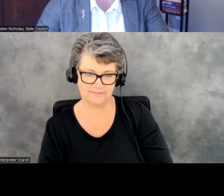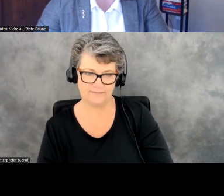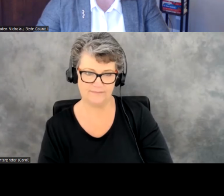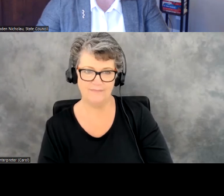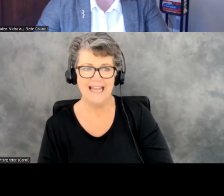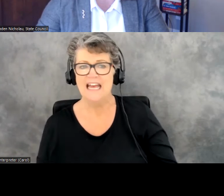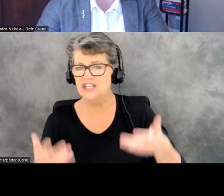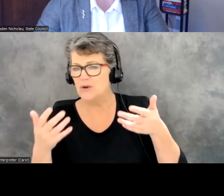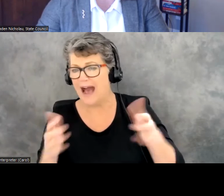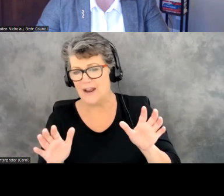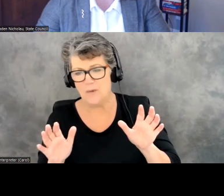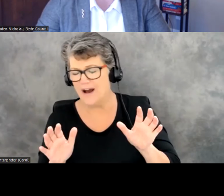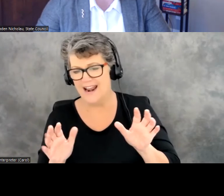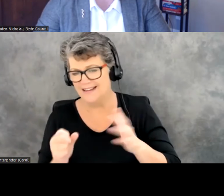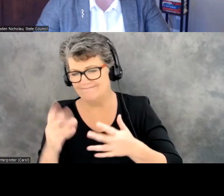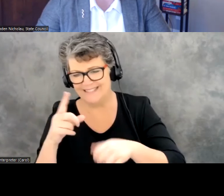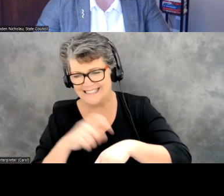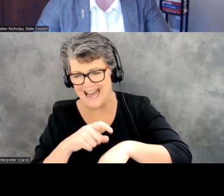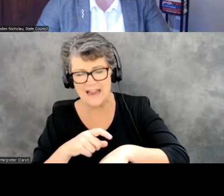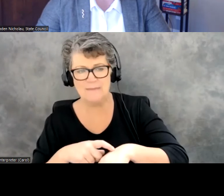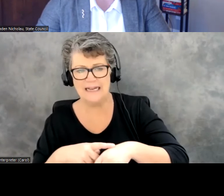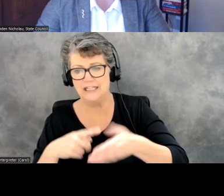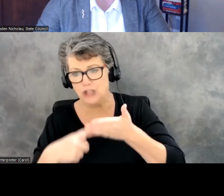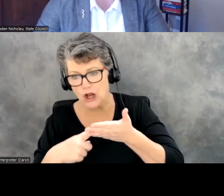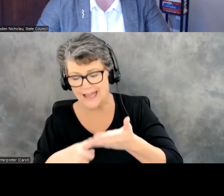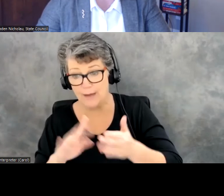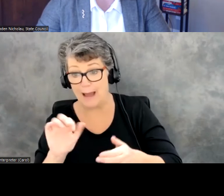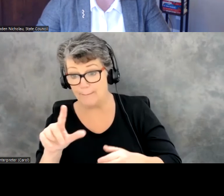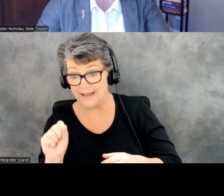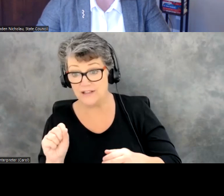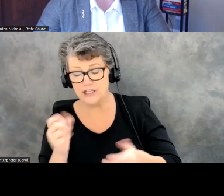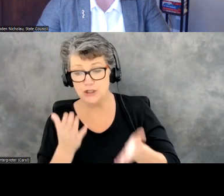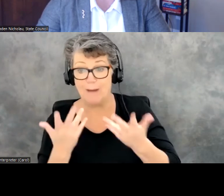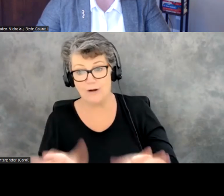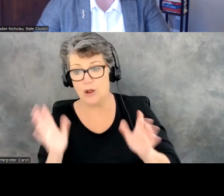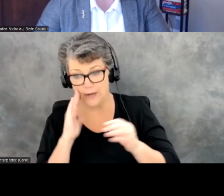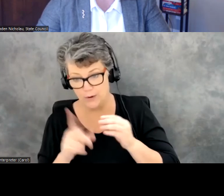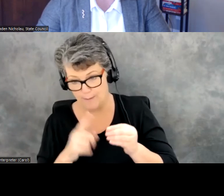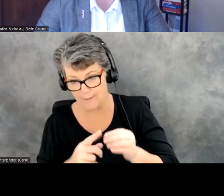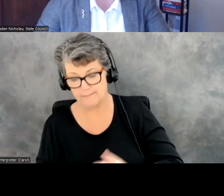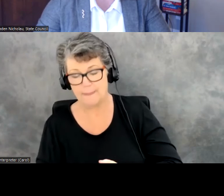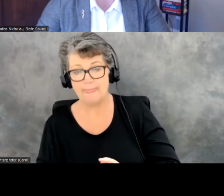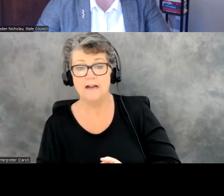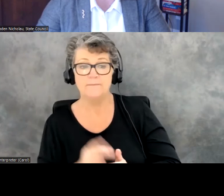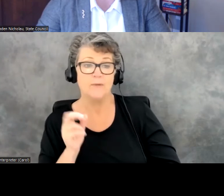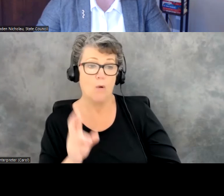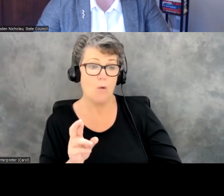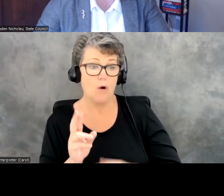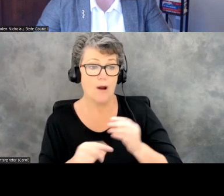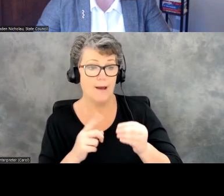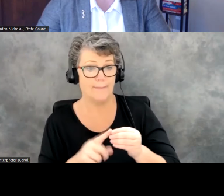don't want to spend a lot of time talking about bills that you all might already know about, or